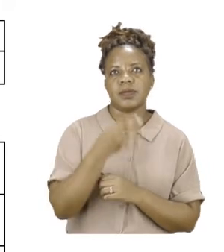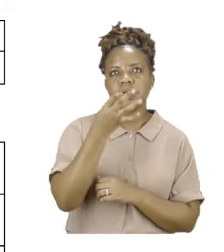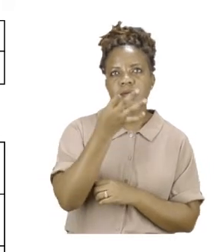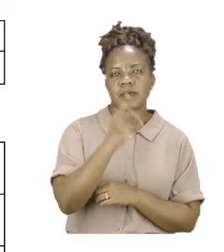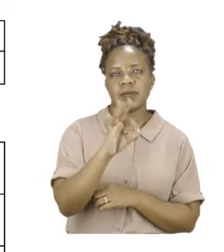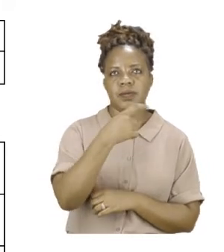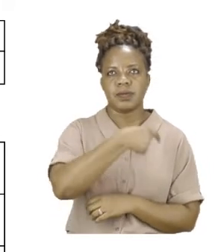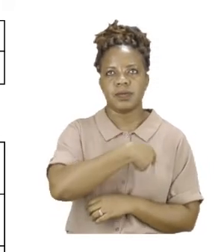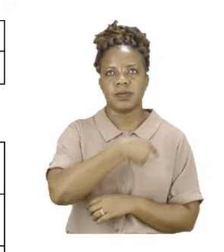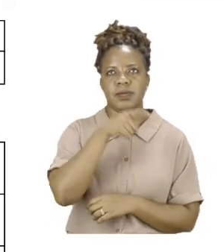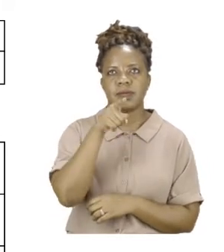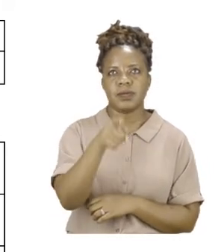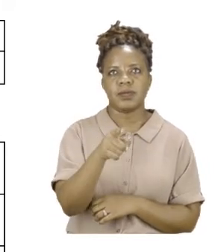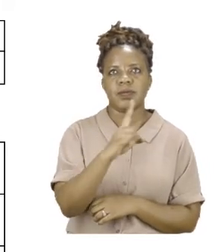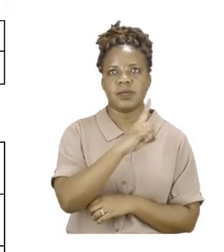be.